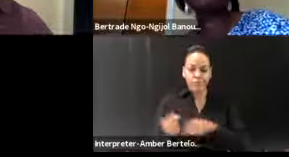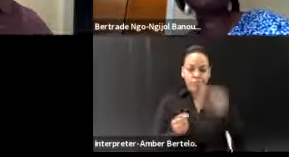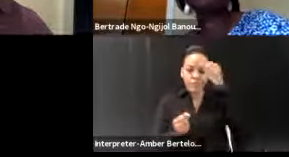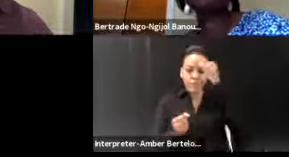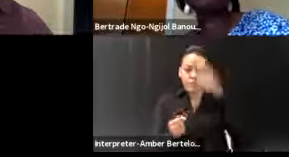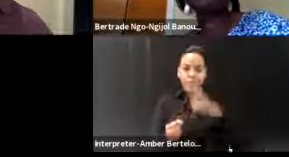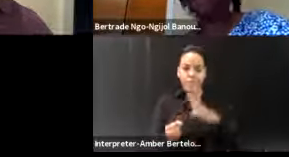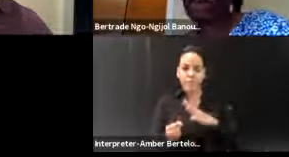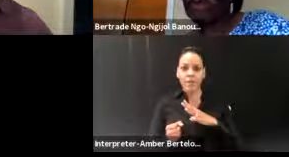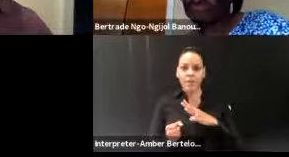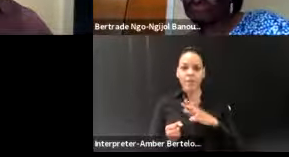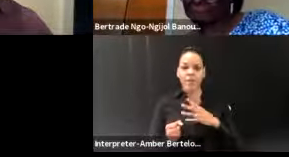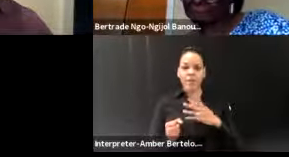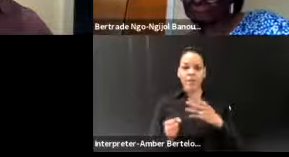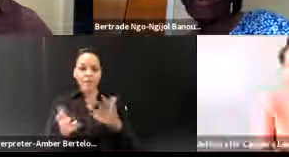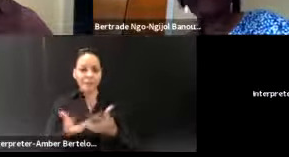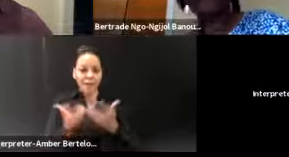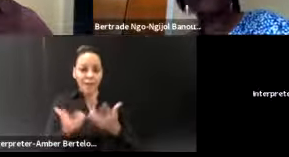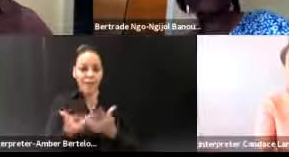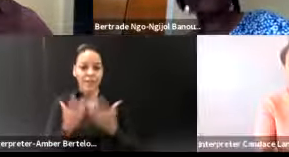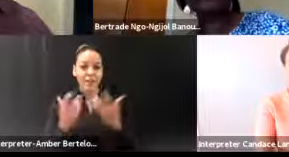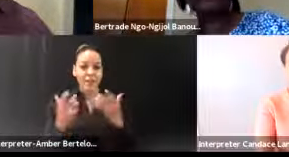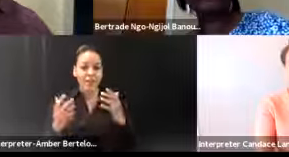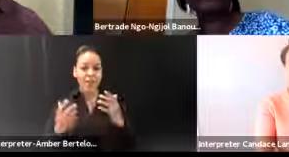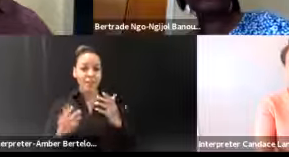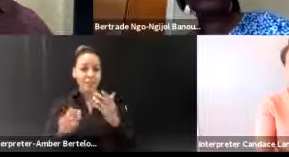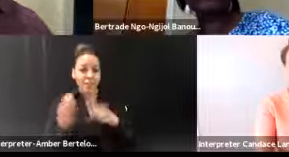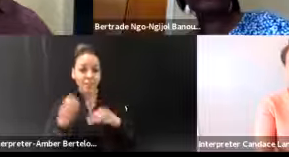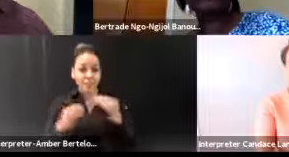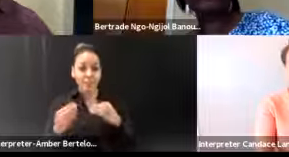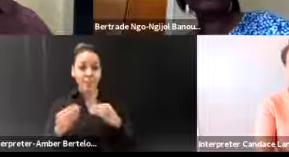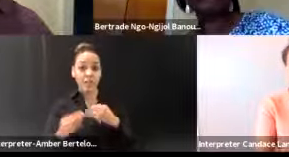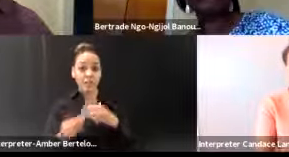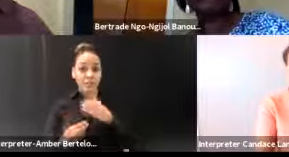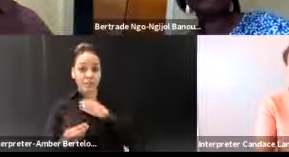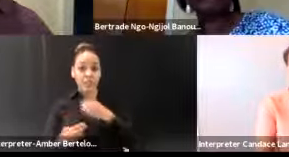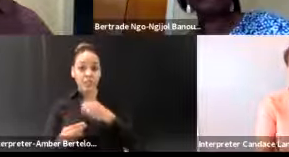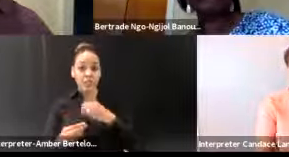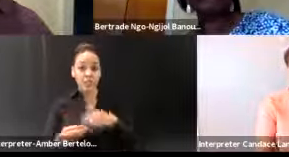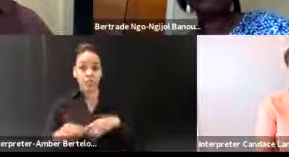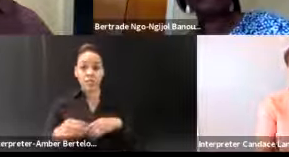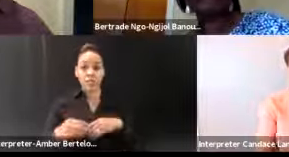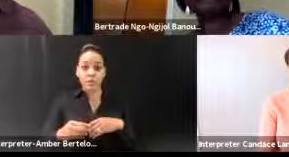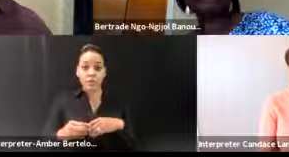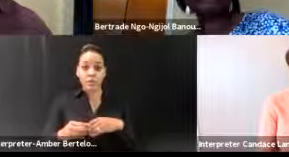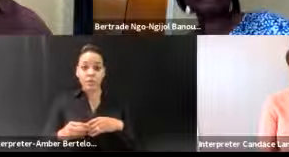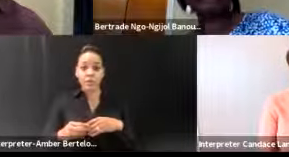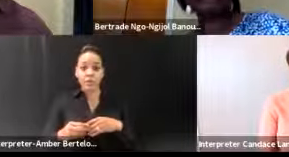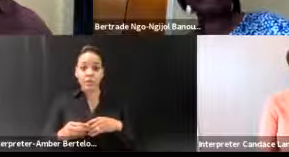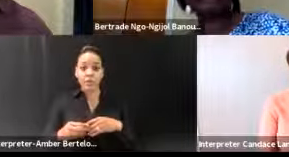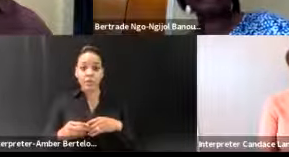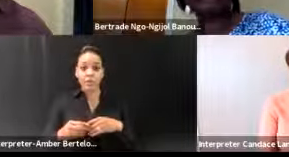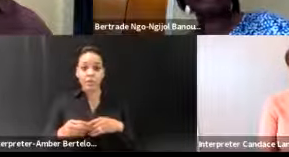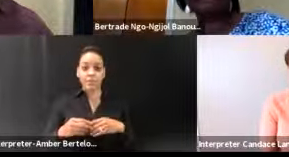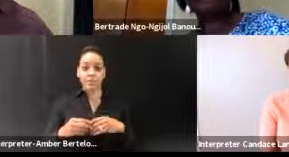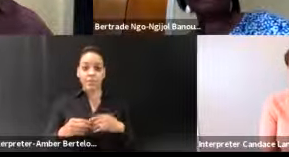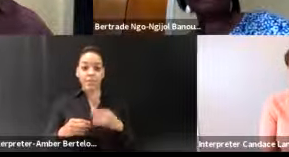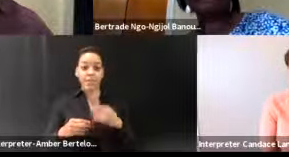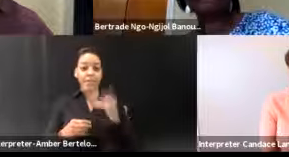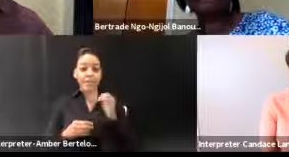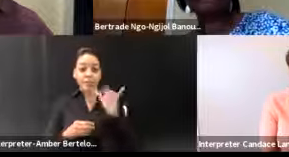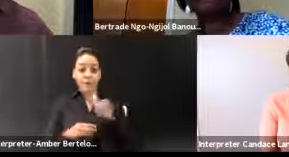Is you salad, arugula, you choke? A container, a novelty totes. Is you carry-ons dragging up